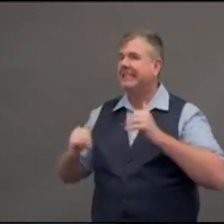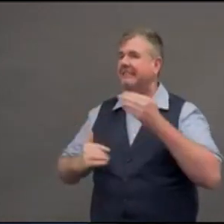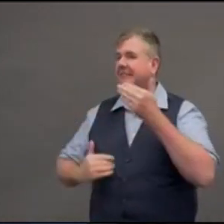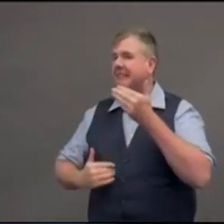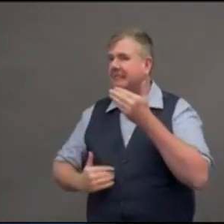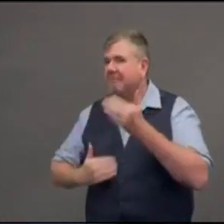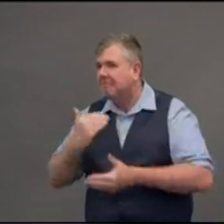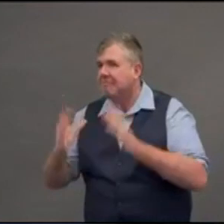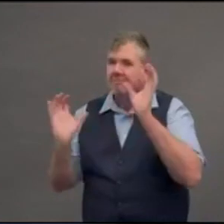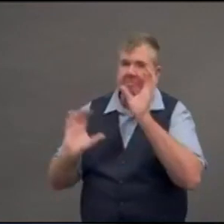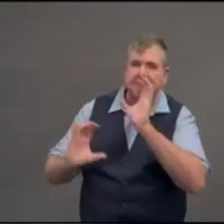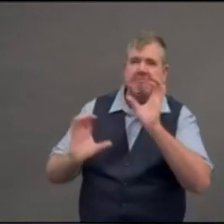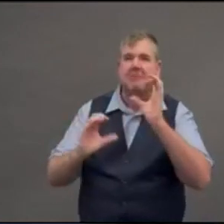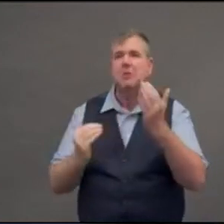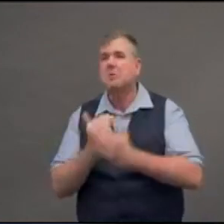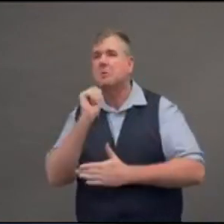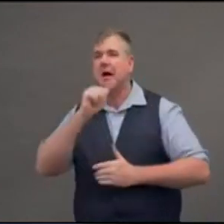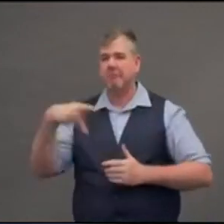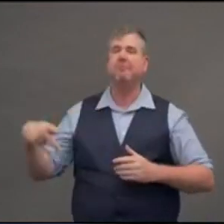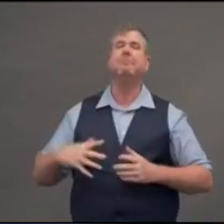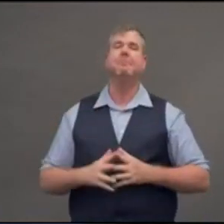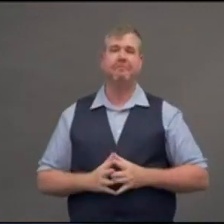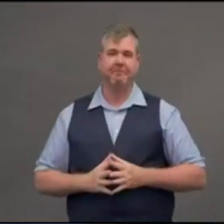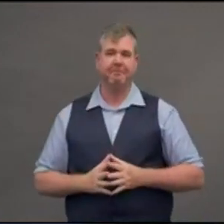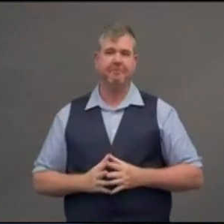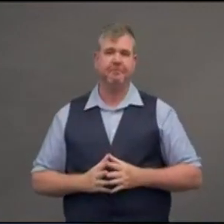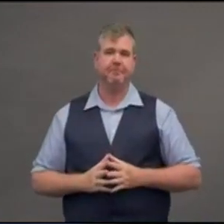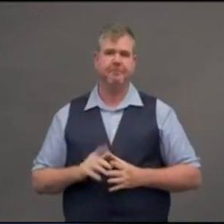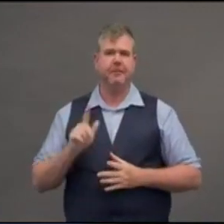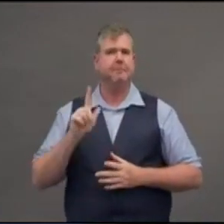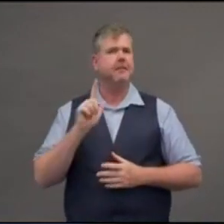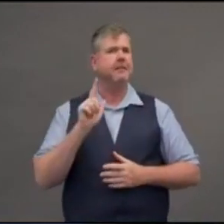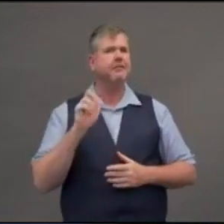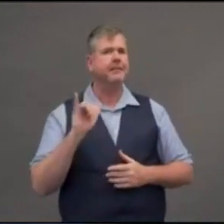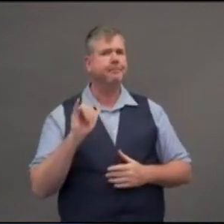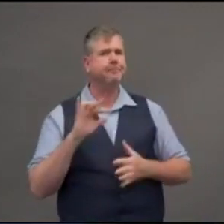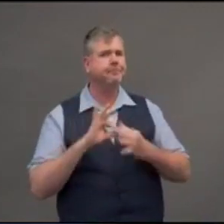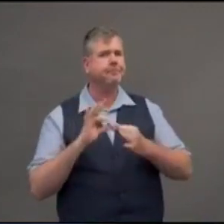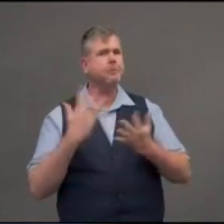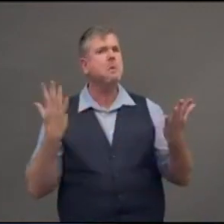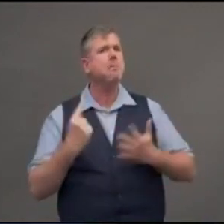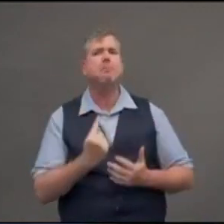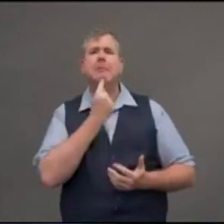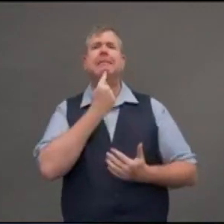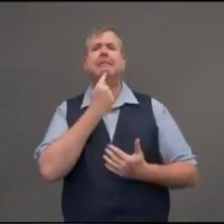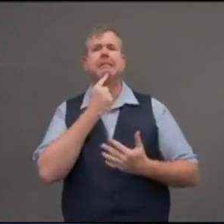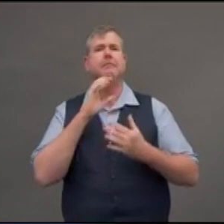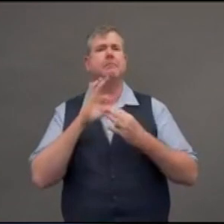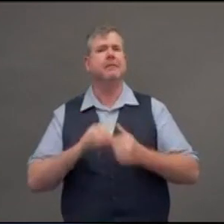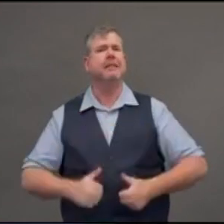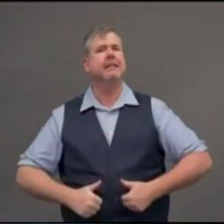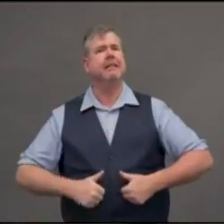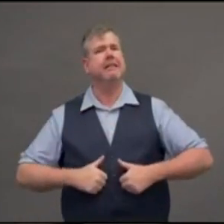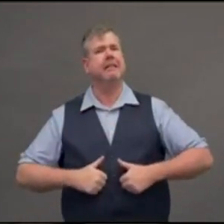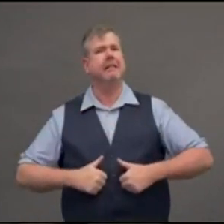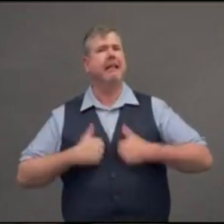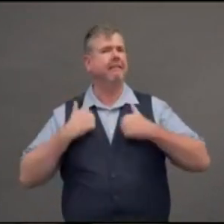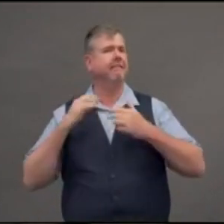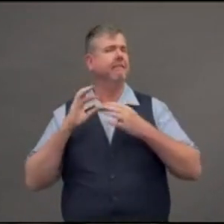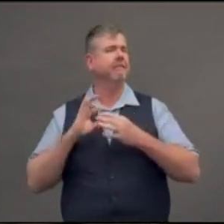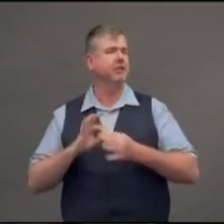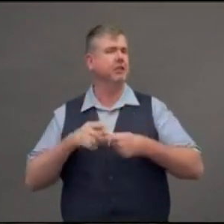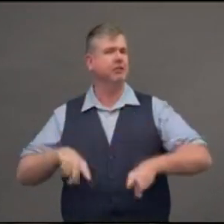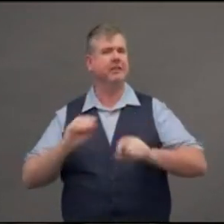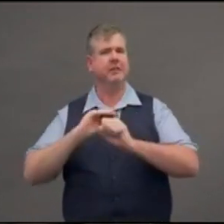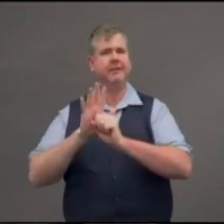So what do you miss most about life during this pandemic? What I miss most is